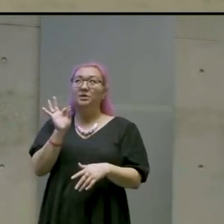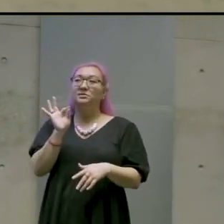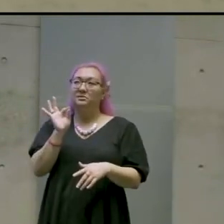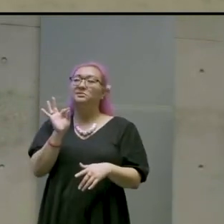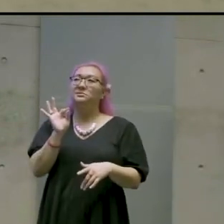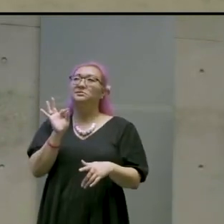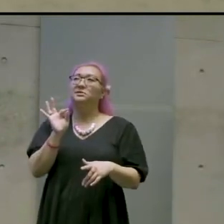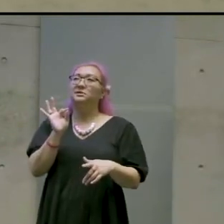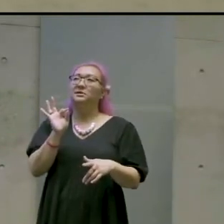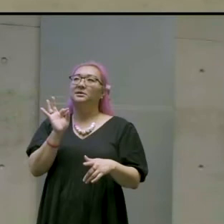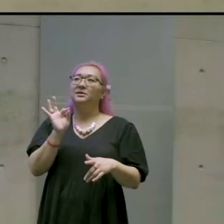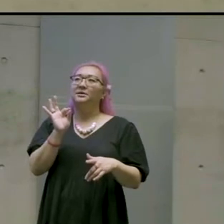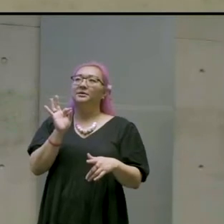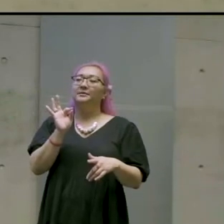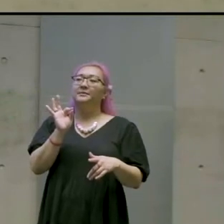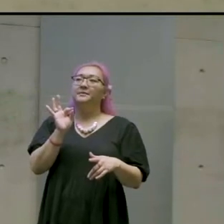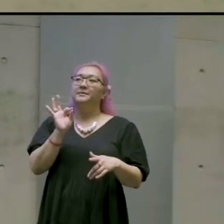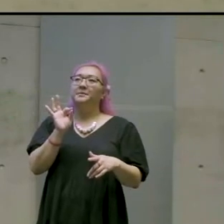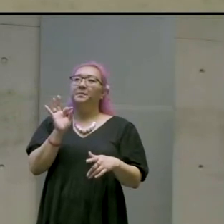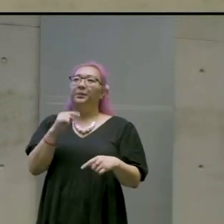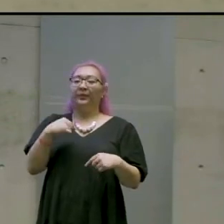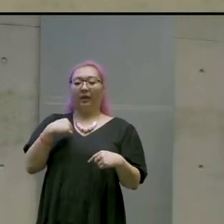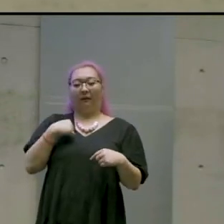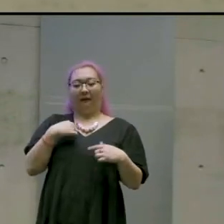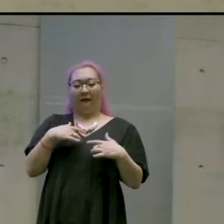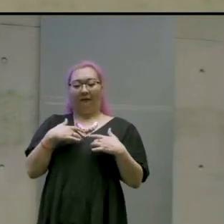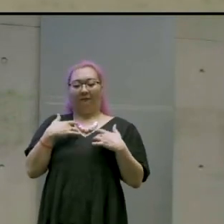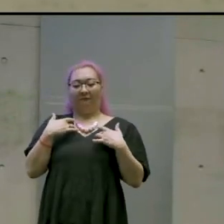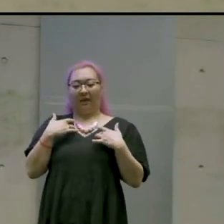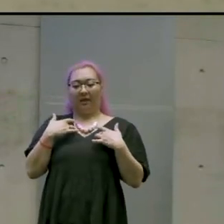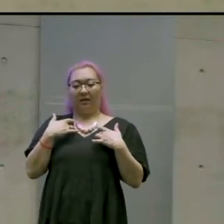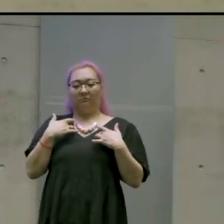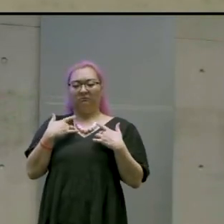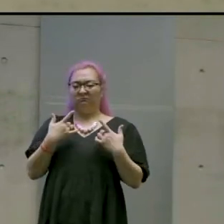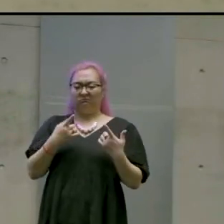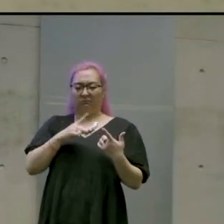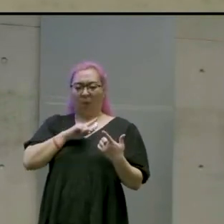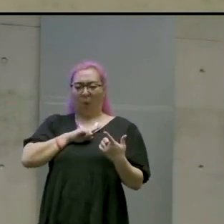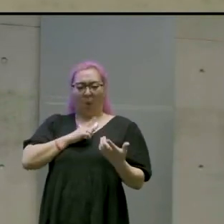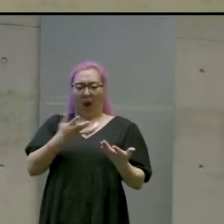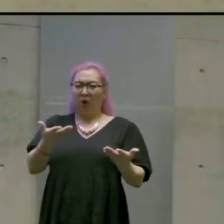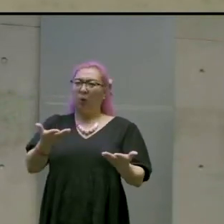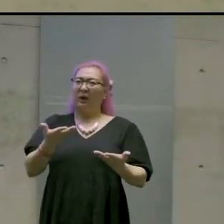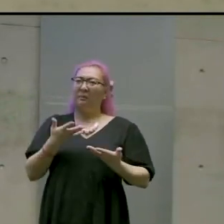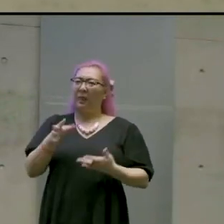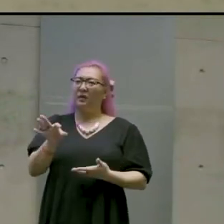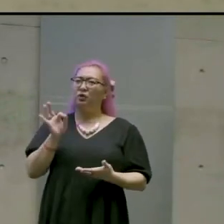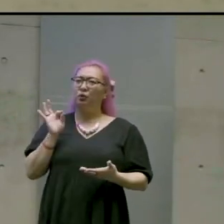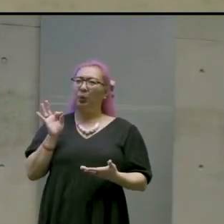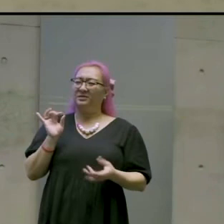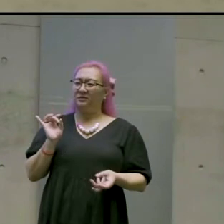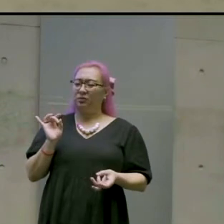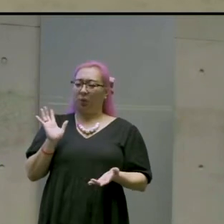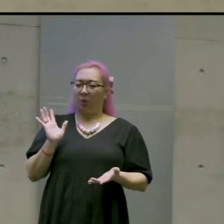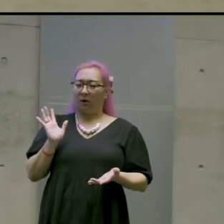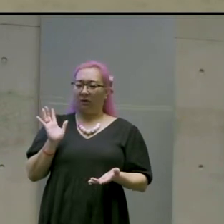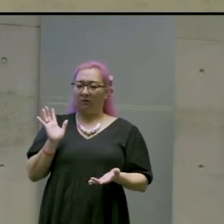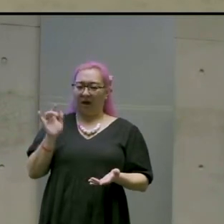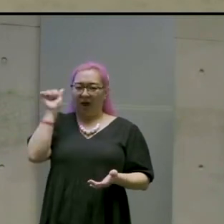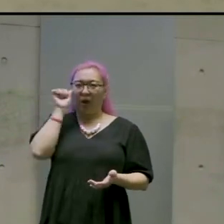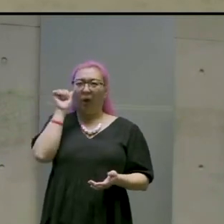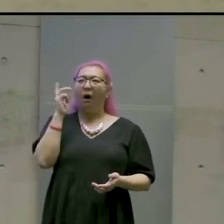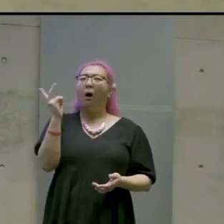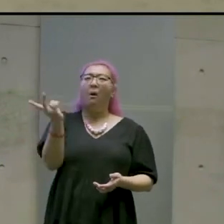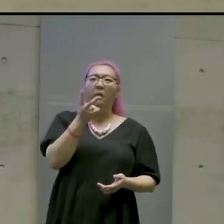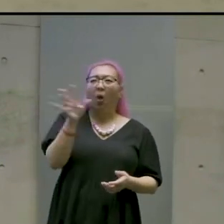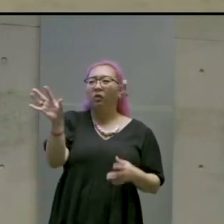what happens, this happens? So like, how would you like go about like making it so that the player